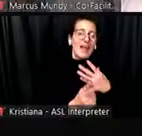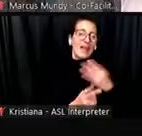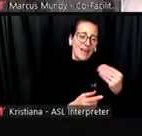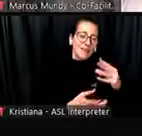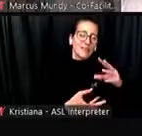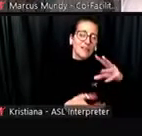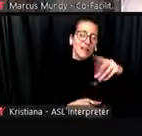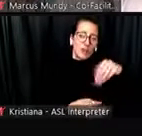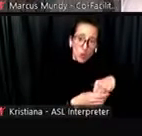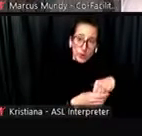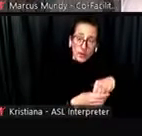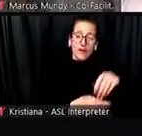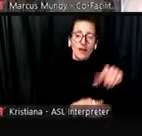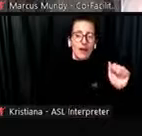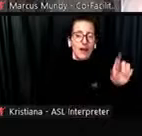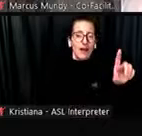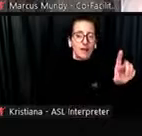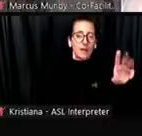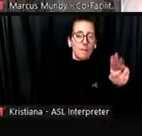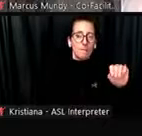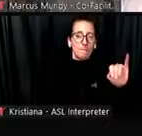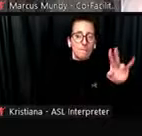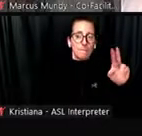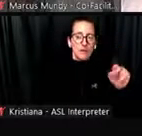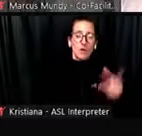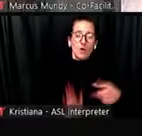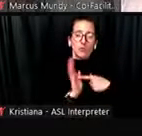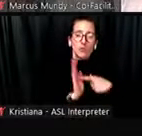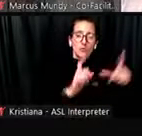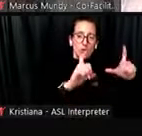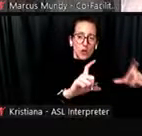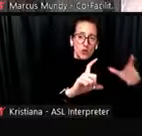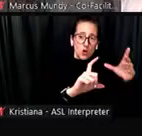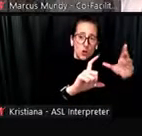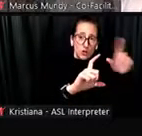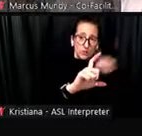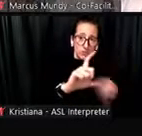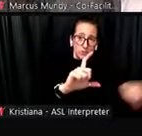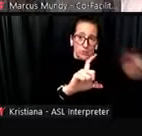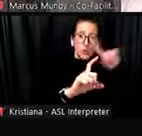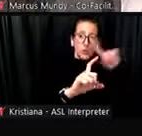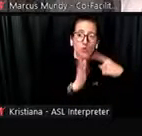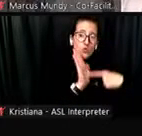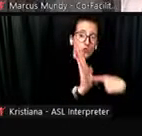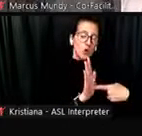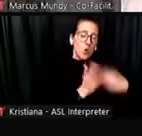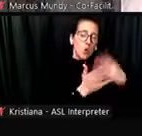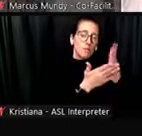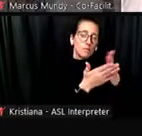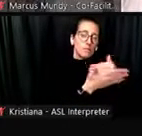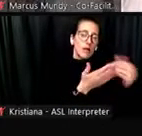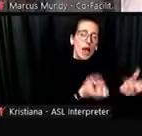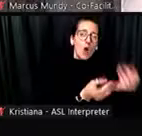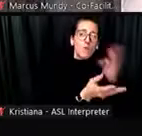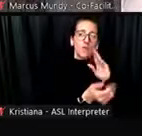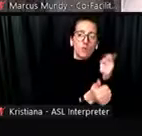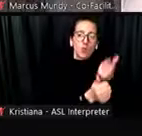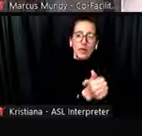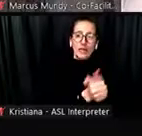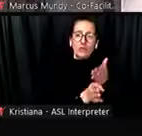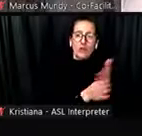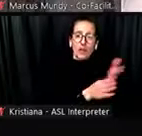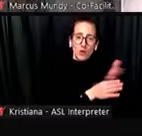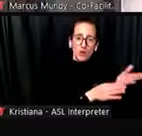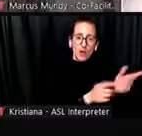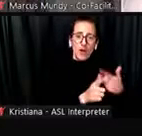chart that helps you break down the dollar amounts into each one of those areas budget, as well as the general fund and special fund mix. And as I mentioned before,